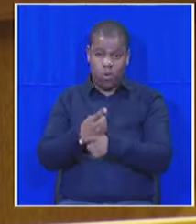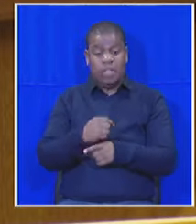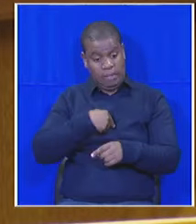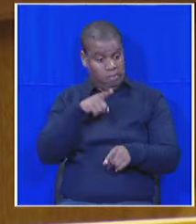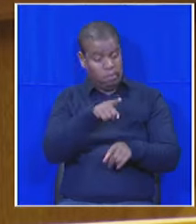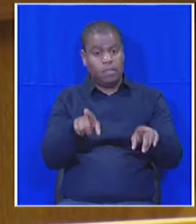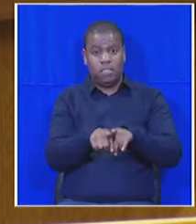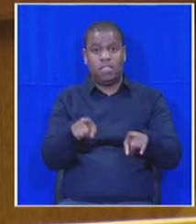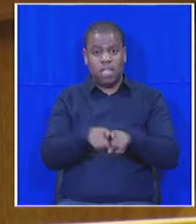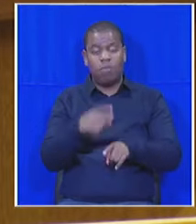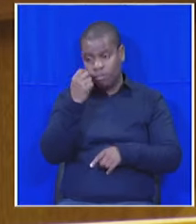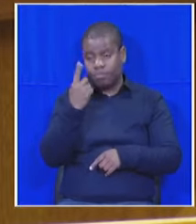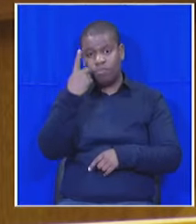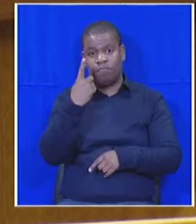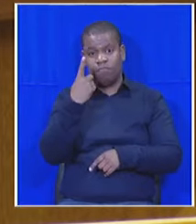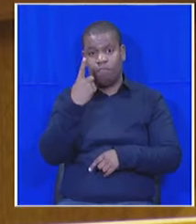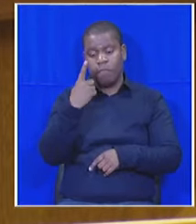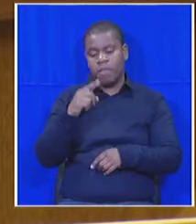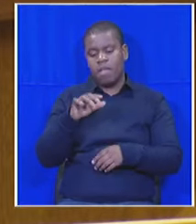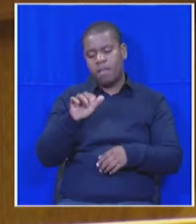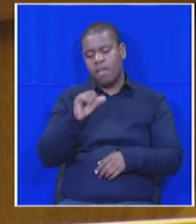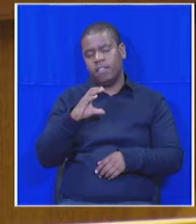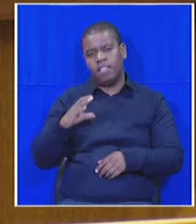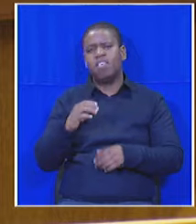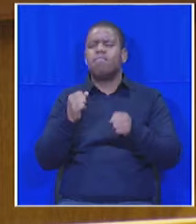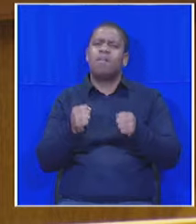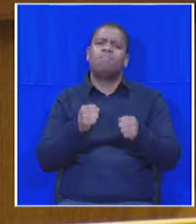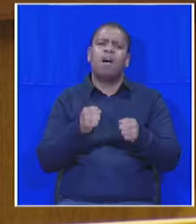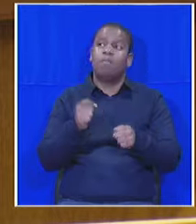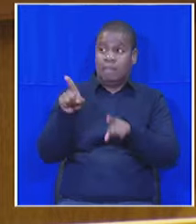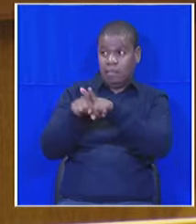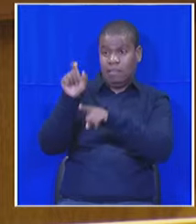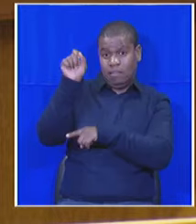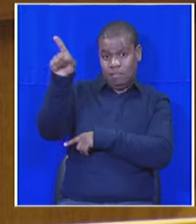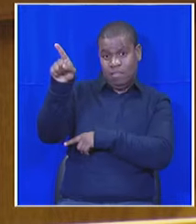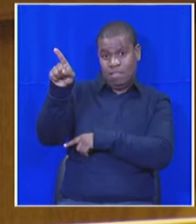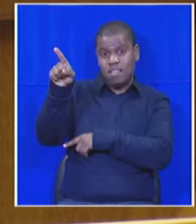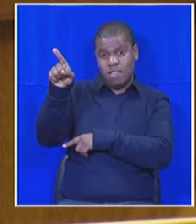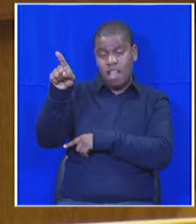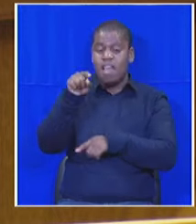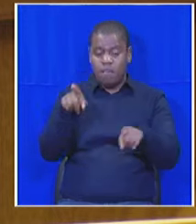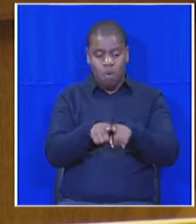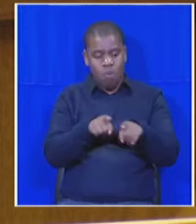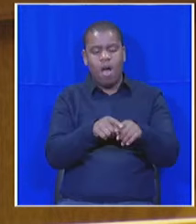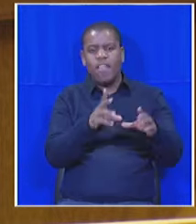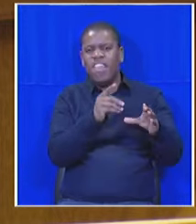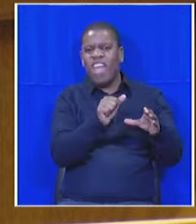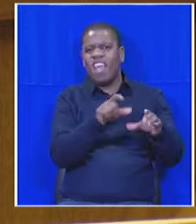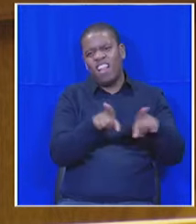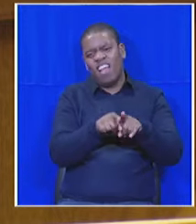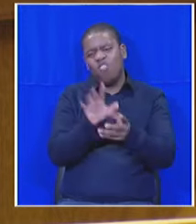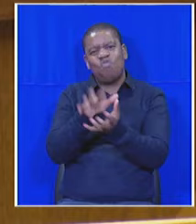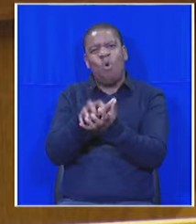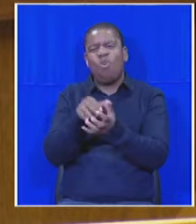understand is that the African National Congress is like that moon. We are not shaken by detractors. What